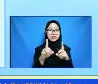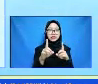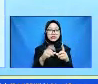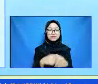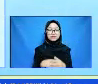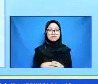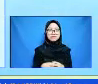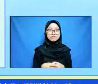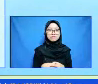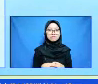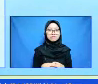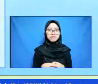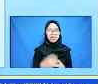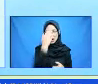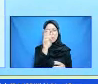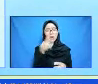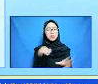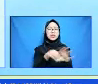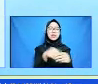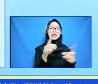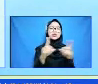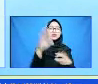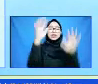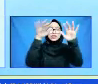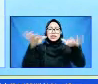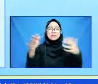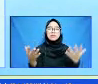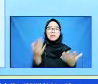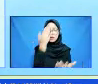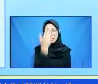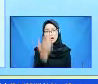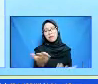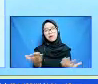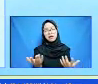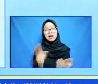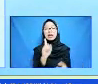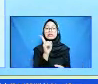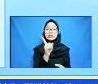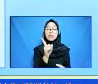population groups who most acutely affected by climate change impacts.